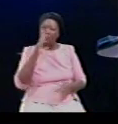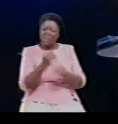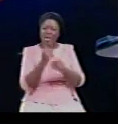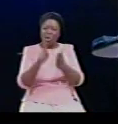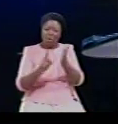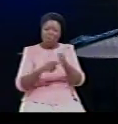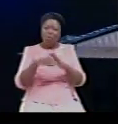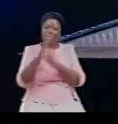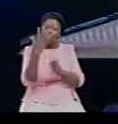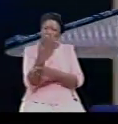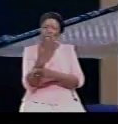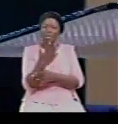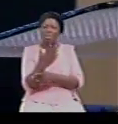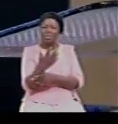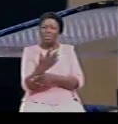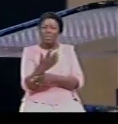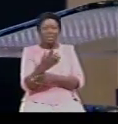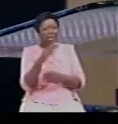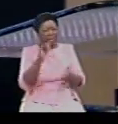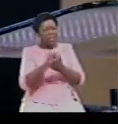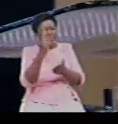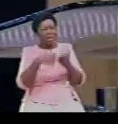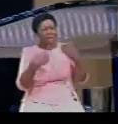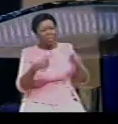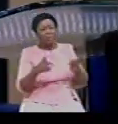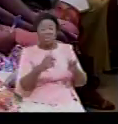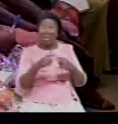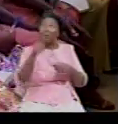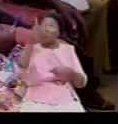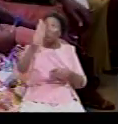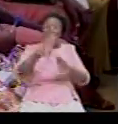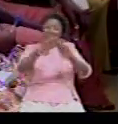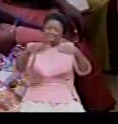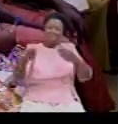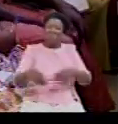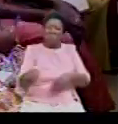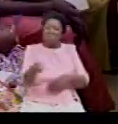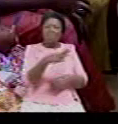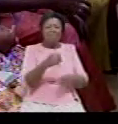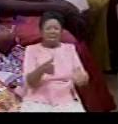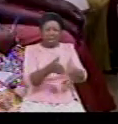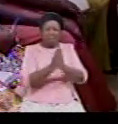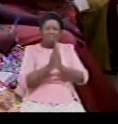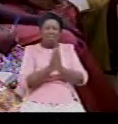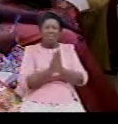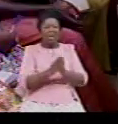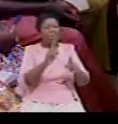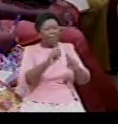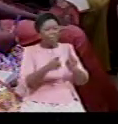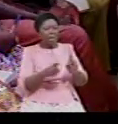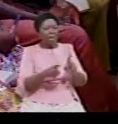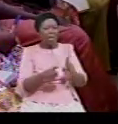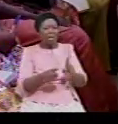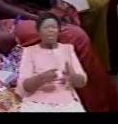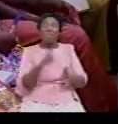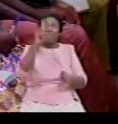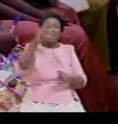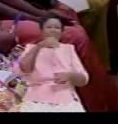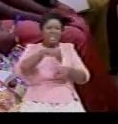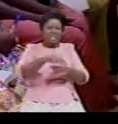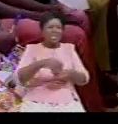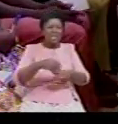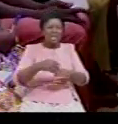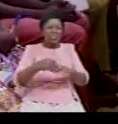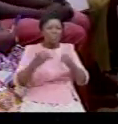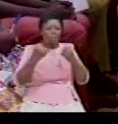did. And so he gave them their request, but he said,